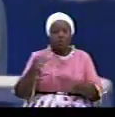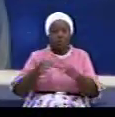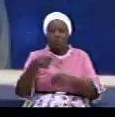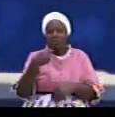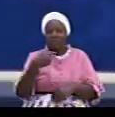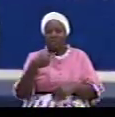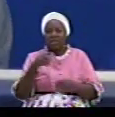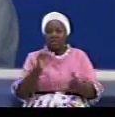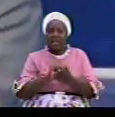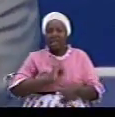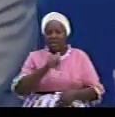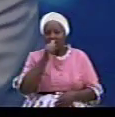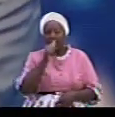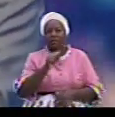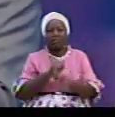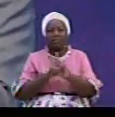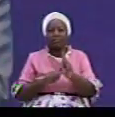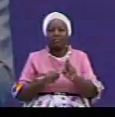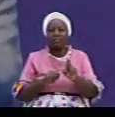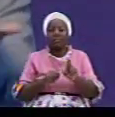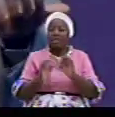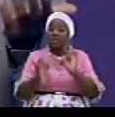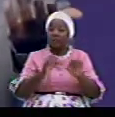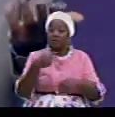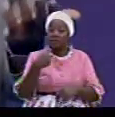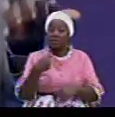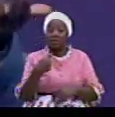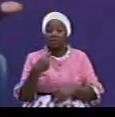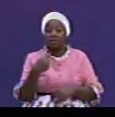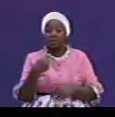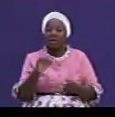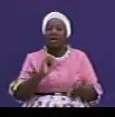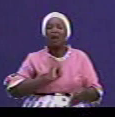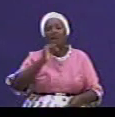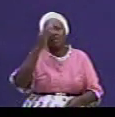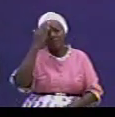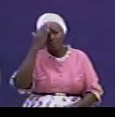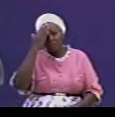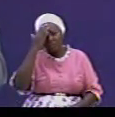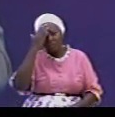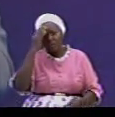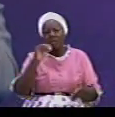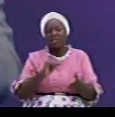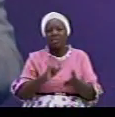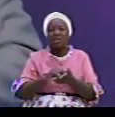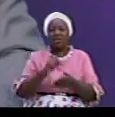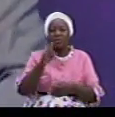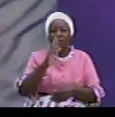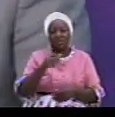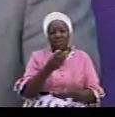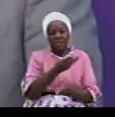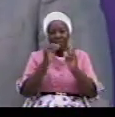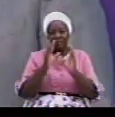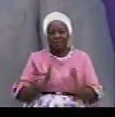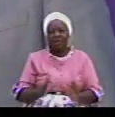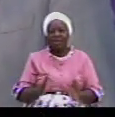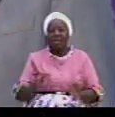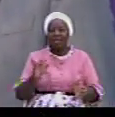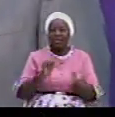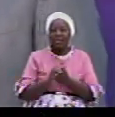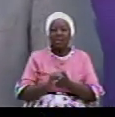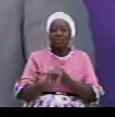I am? If you say, I know that you are the deliverer, that there is no